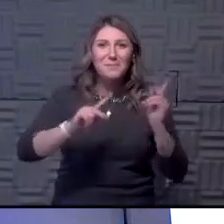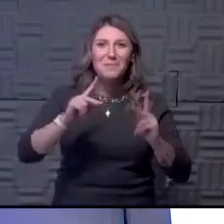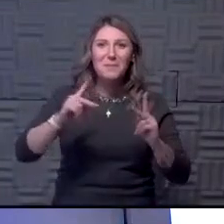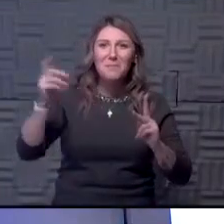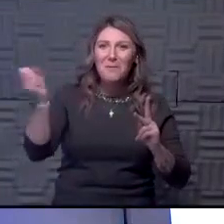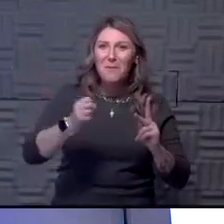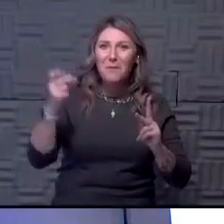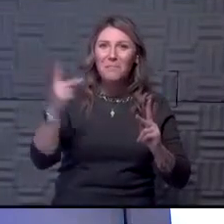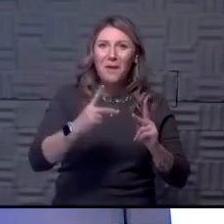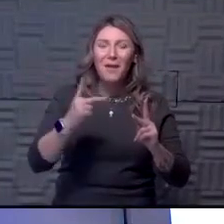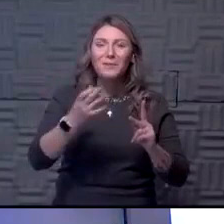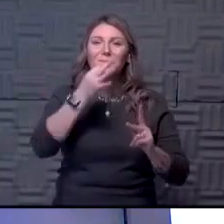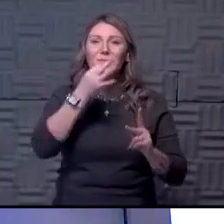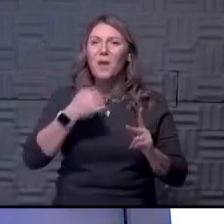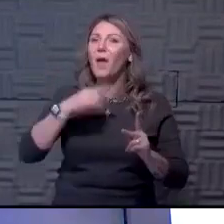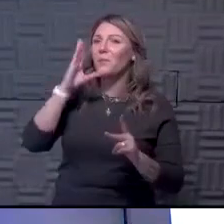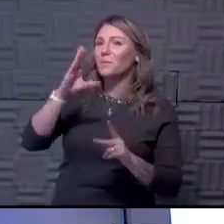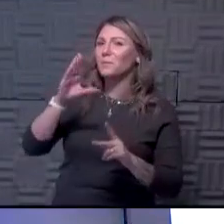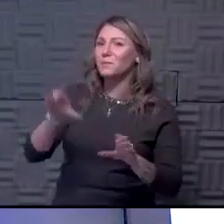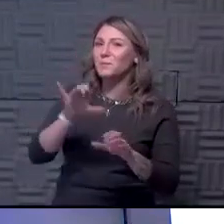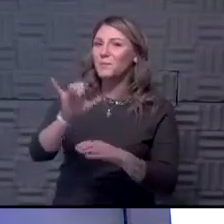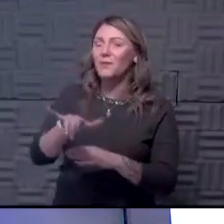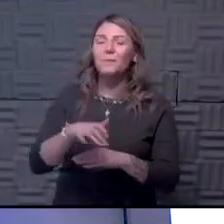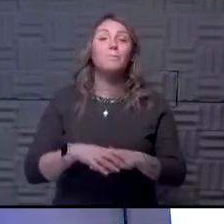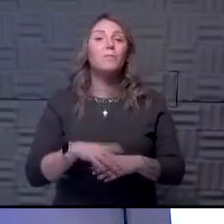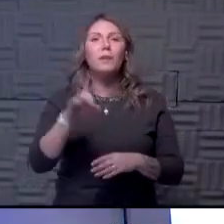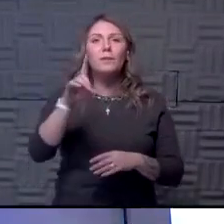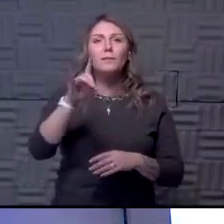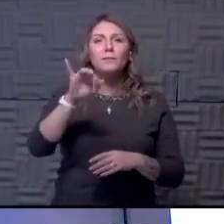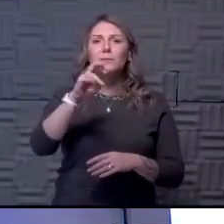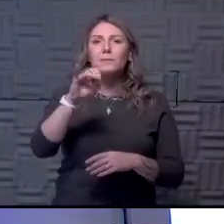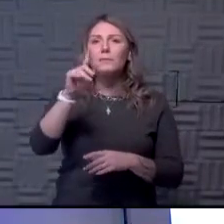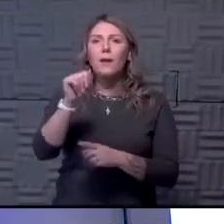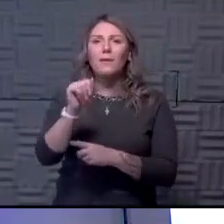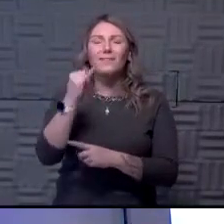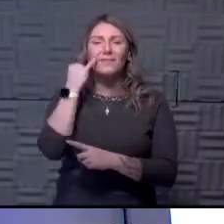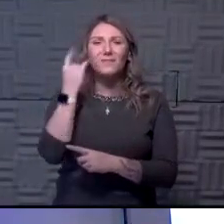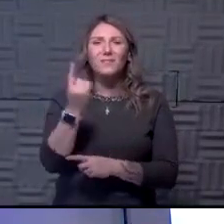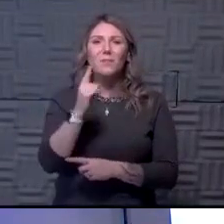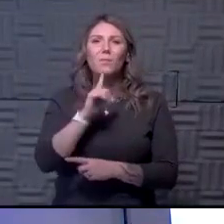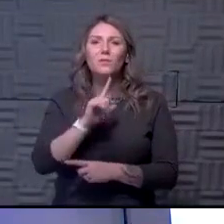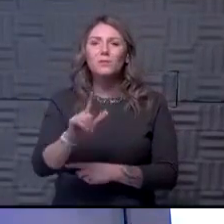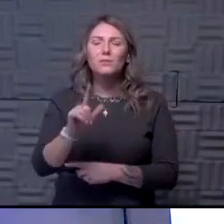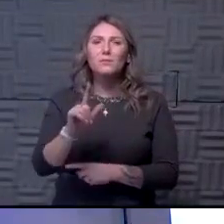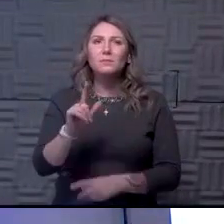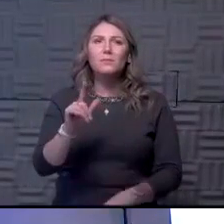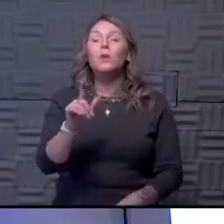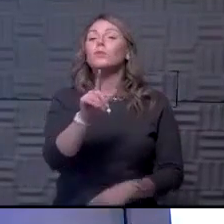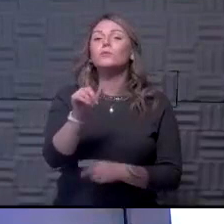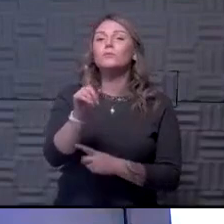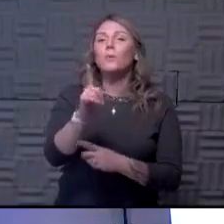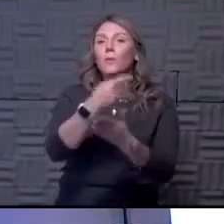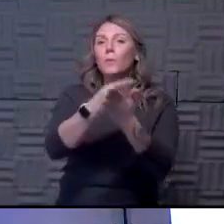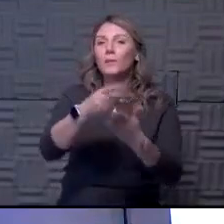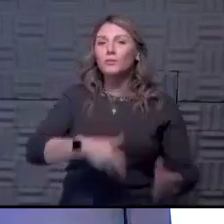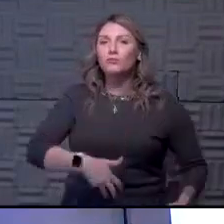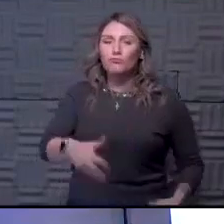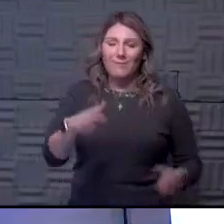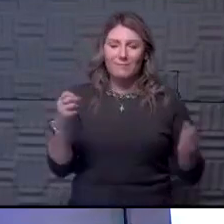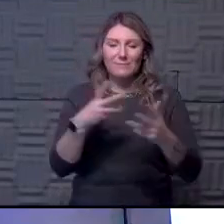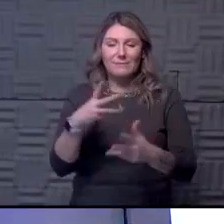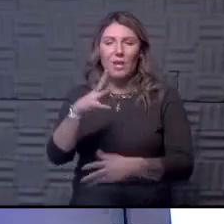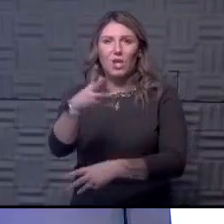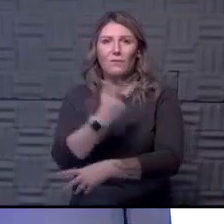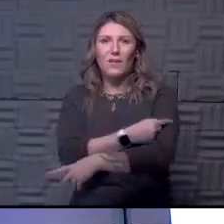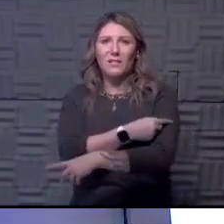soon. Okay, Yep, I'll yep. work on that. Yep. Diane wants to know, if someone is 21 weeks pregnant and is afraid to get the vaccine, if this was your wife,